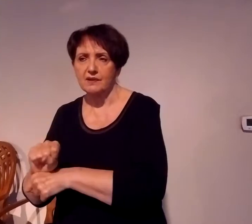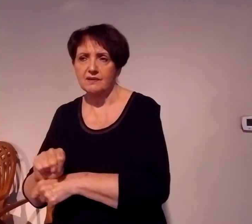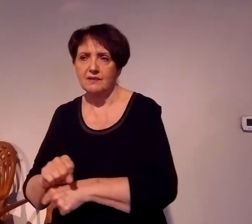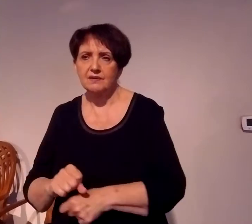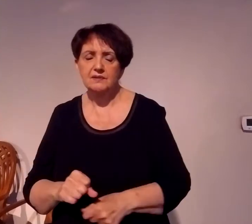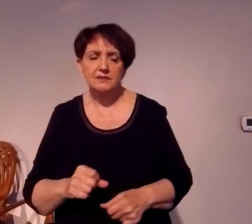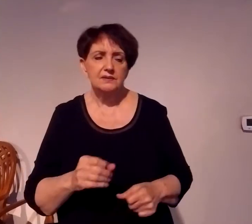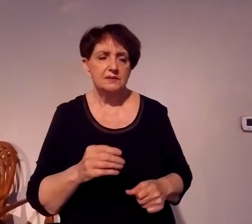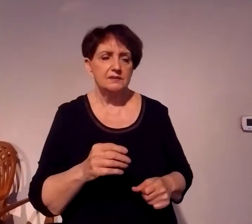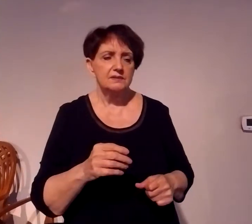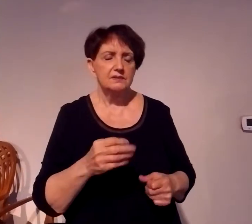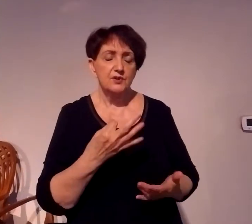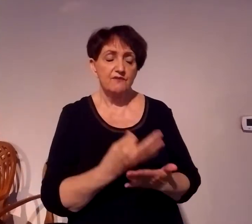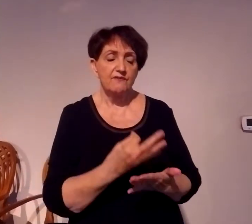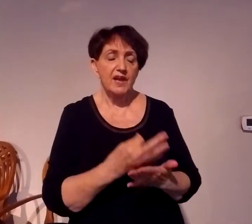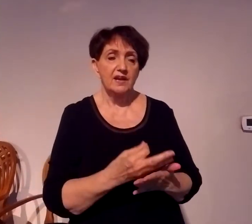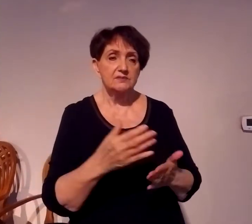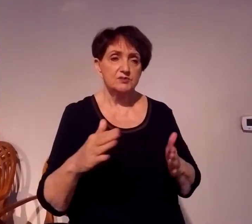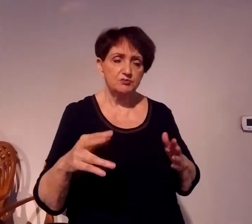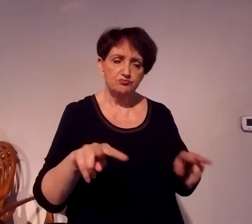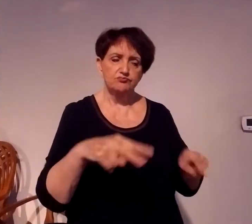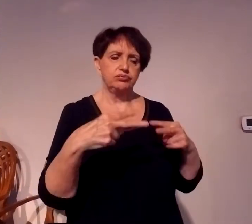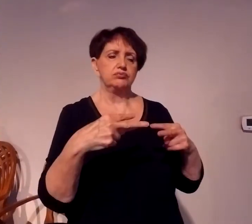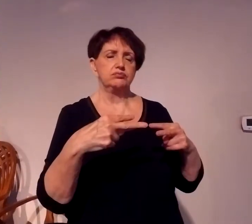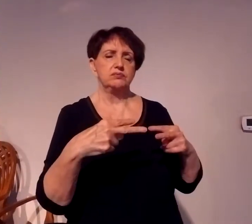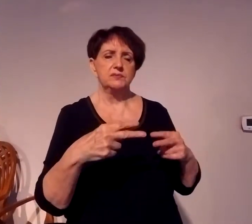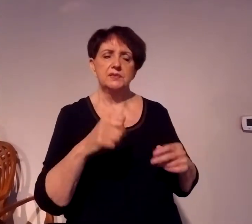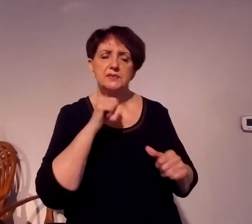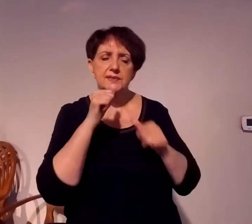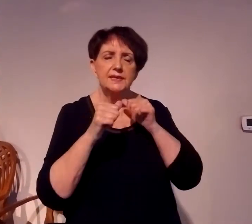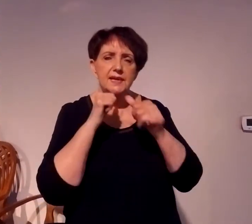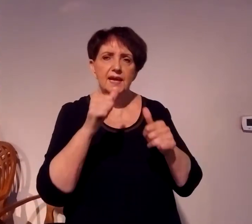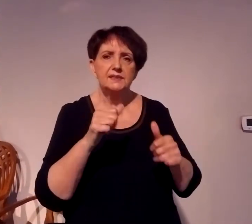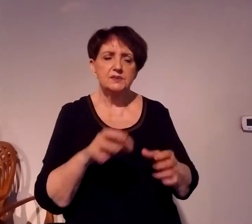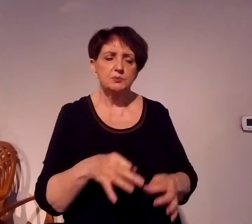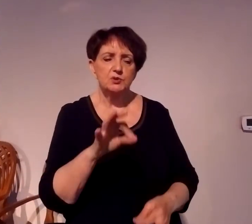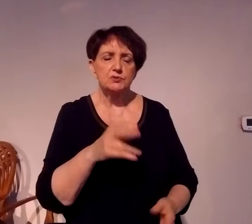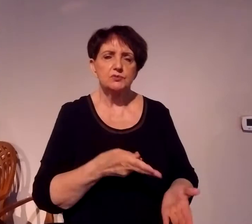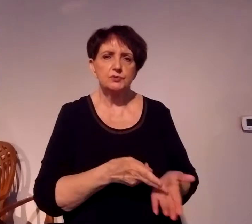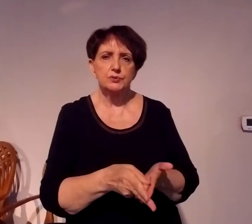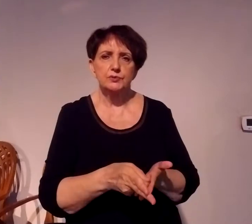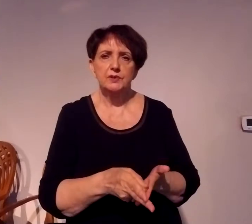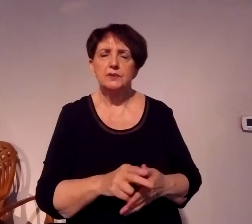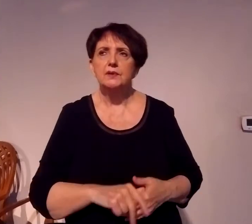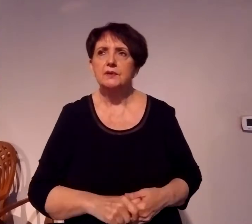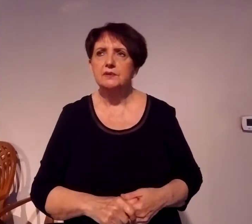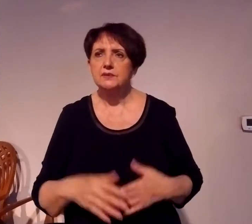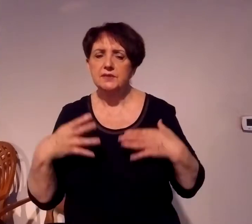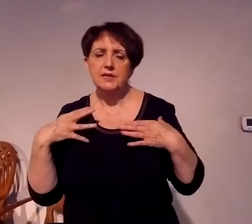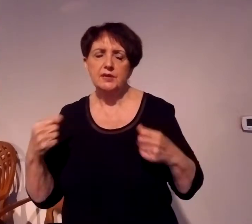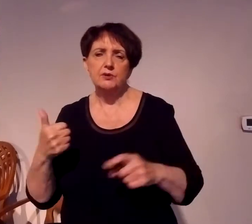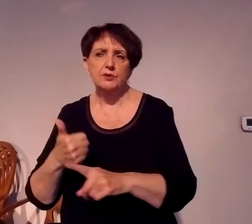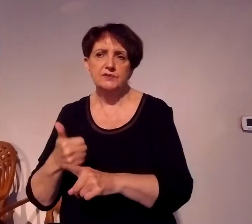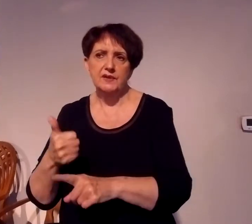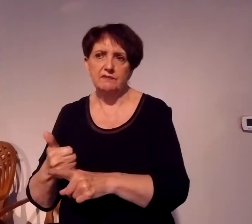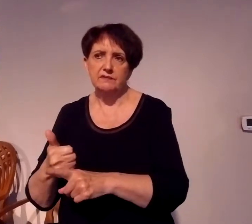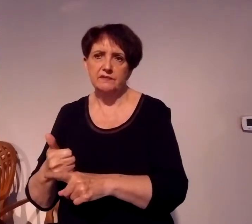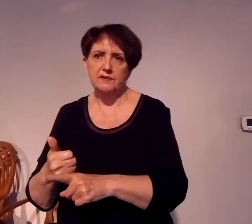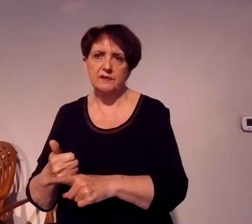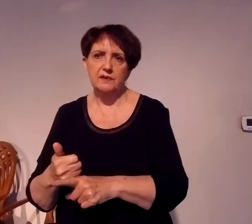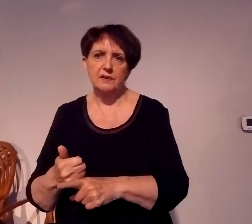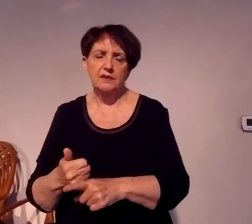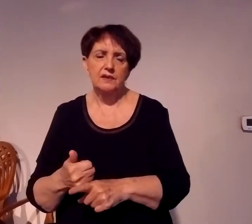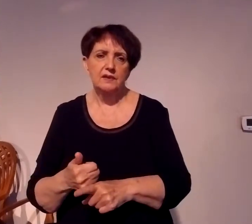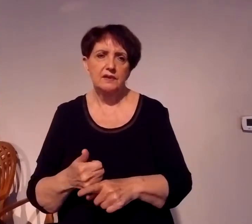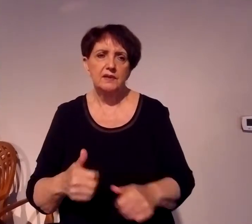To stare a fact in the face and deny its spiritual truth. To heal ourselves.